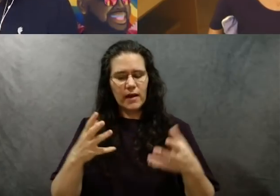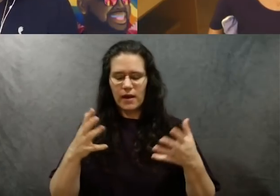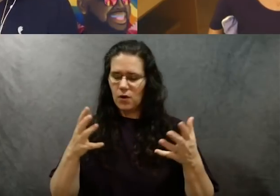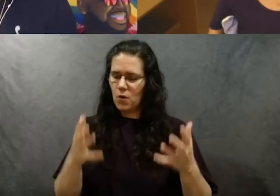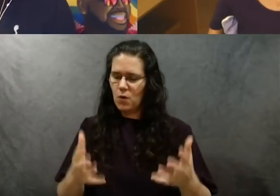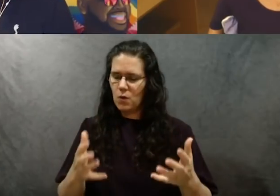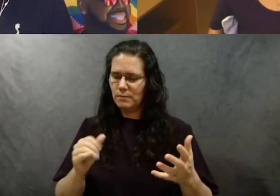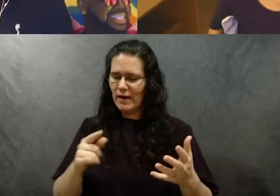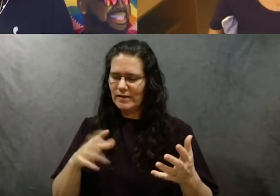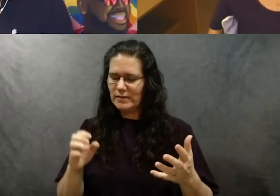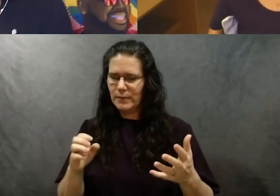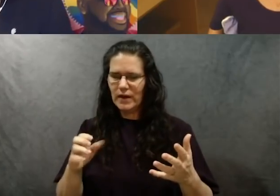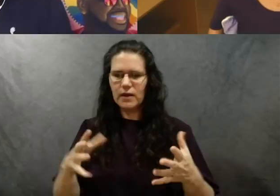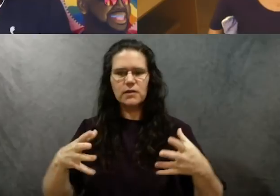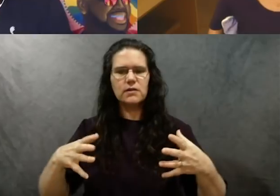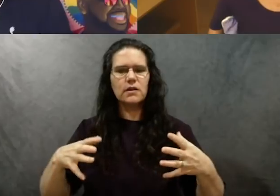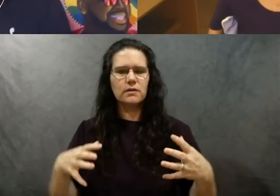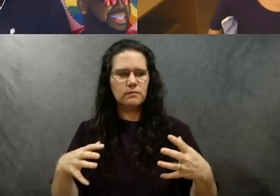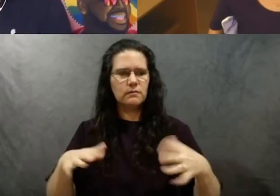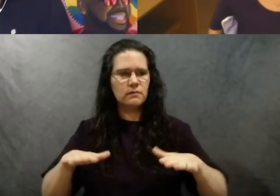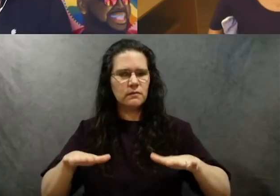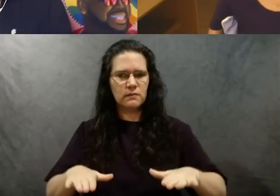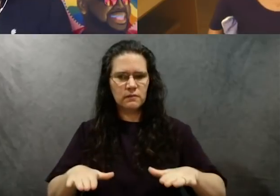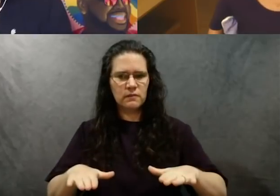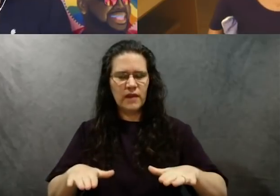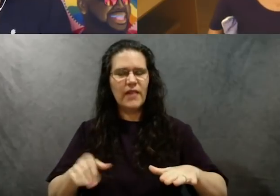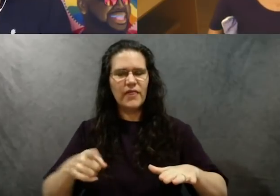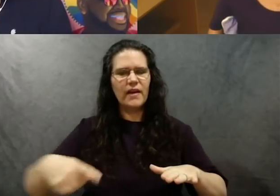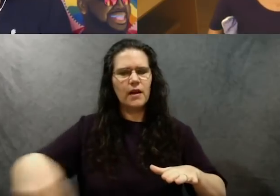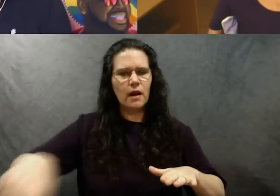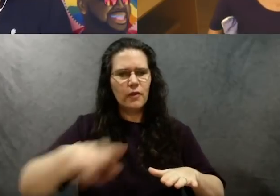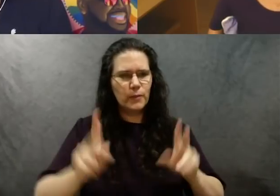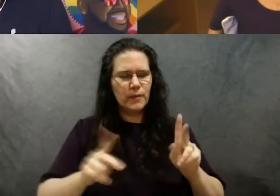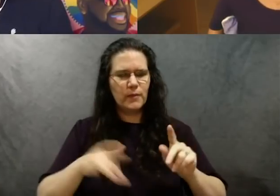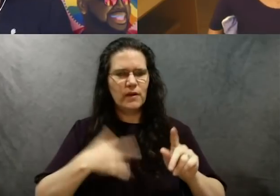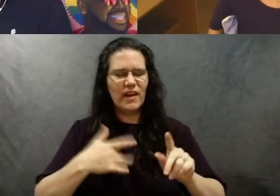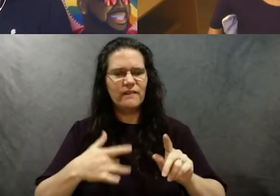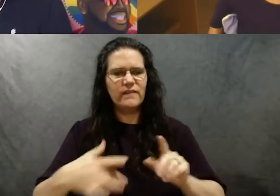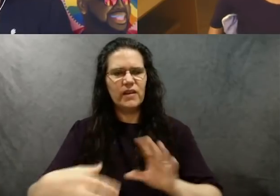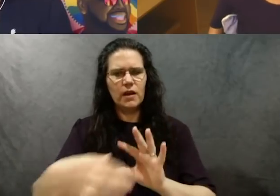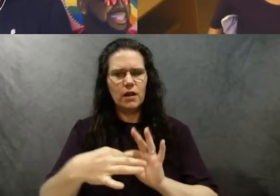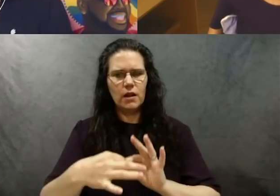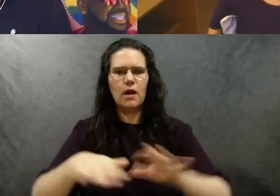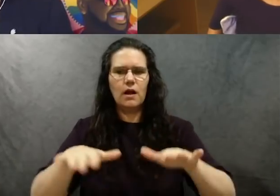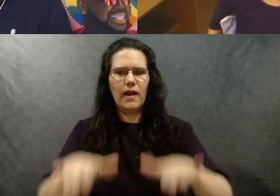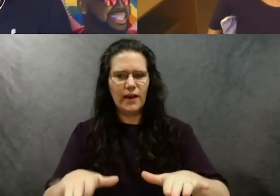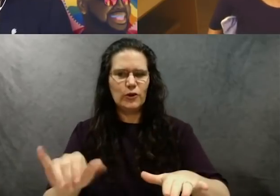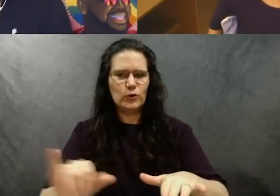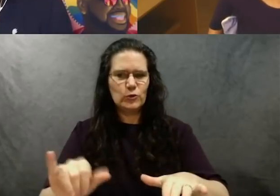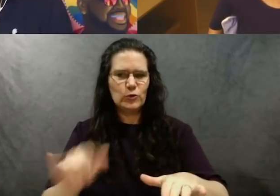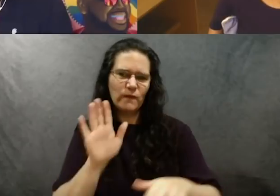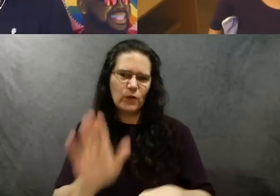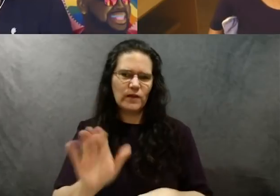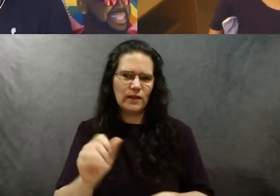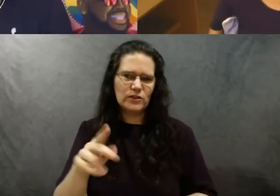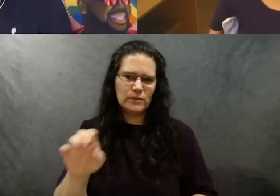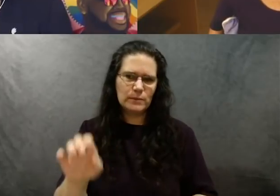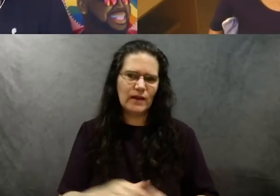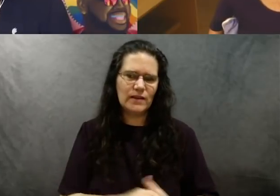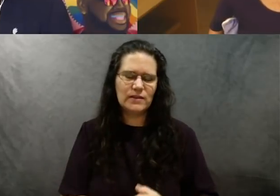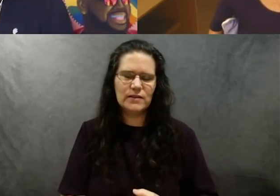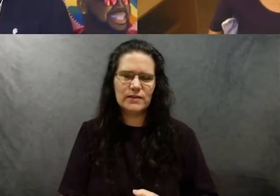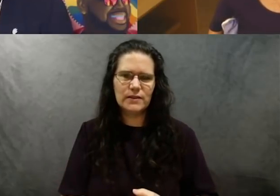can anchor other people in holding the space for their fear as well. I love the way in your